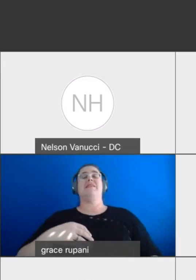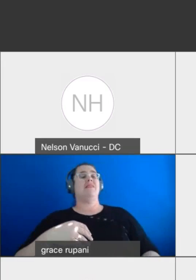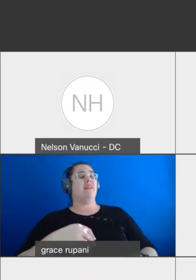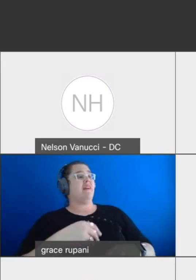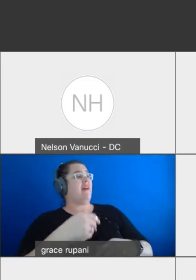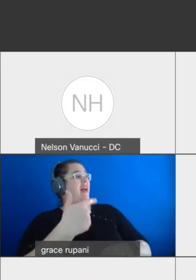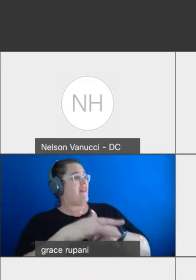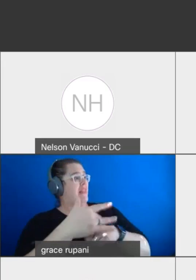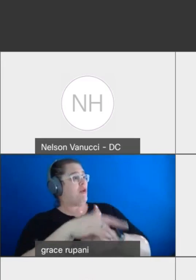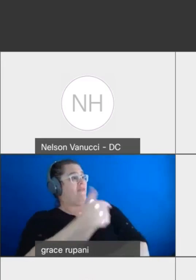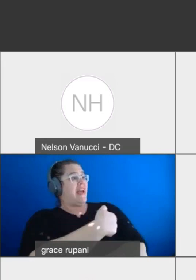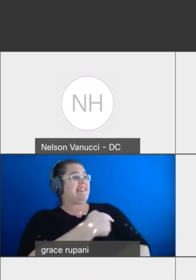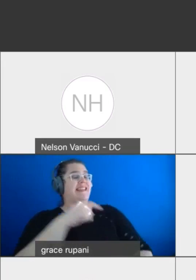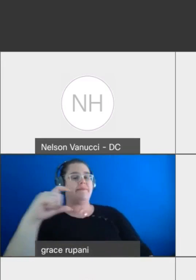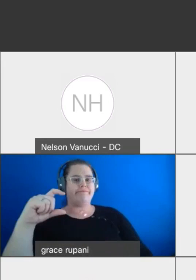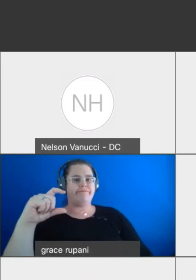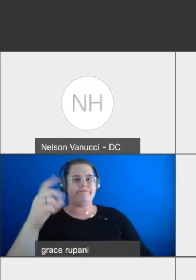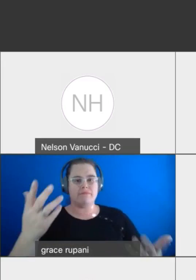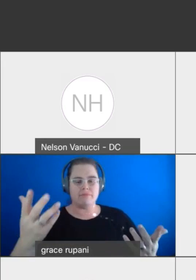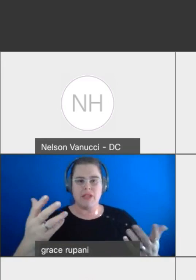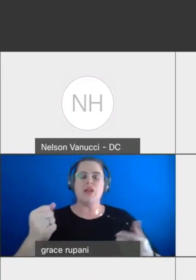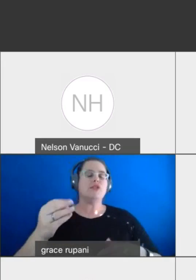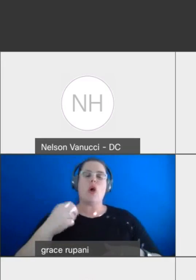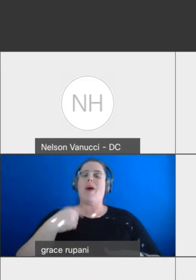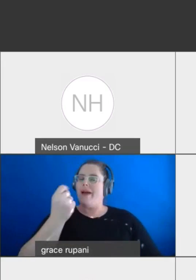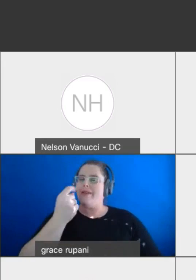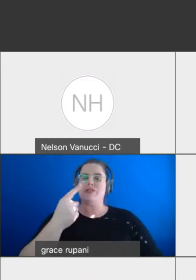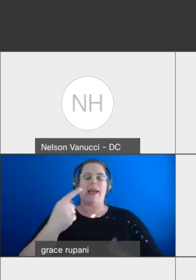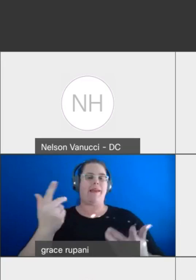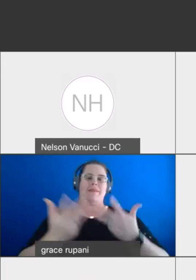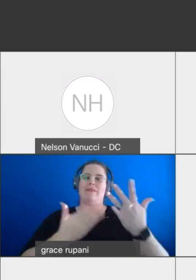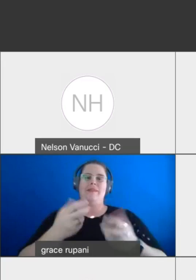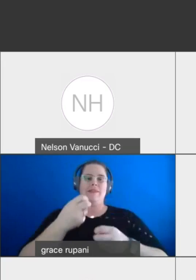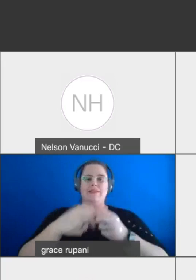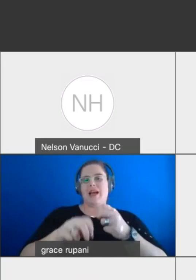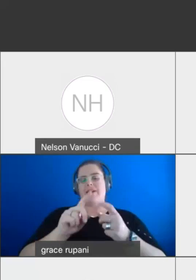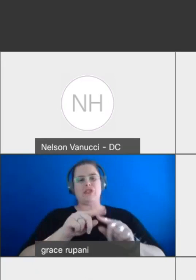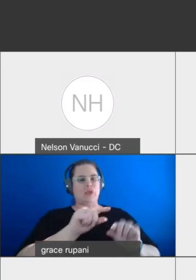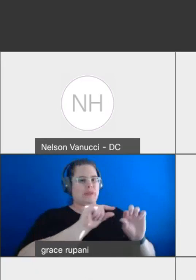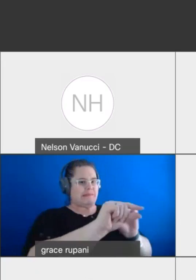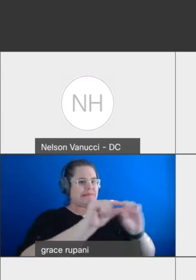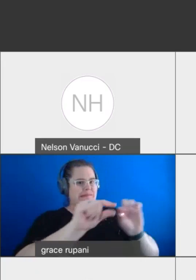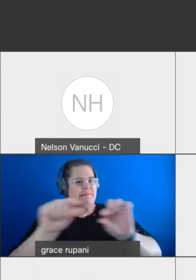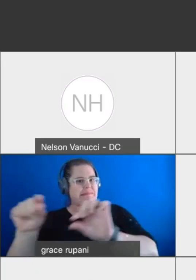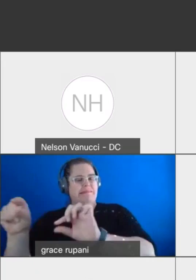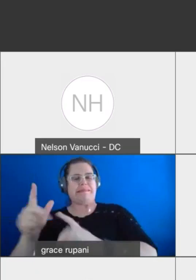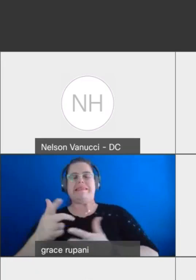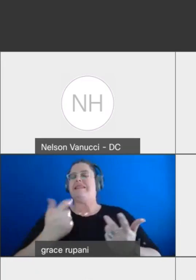is some anxiety and frustration about being able to get an appointment.